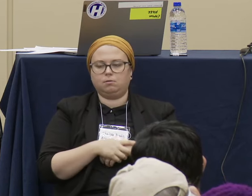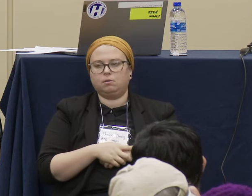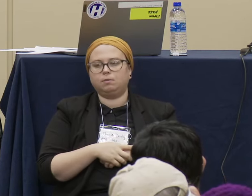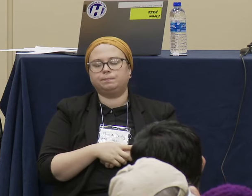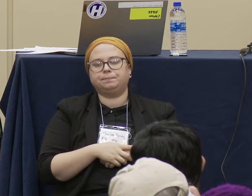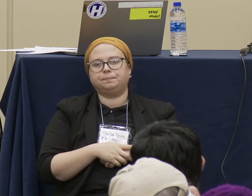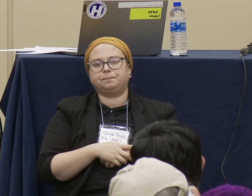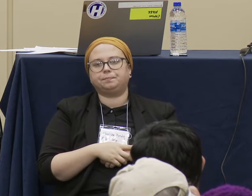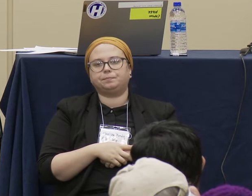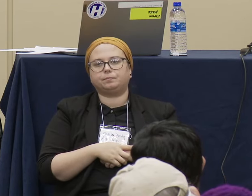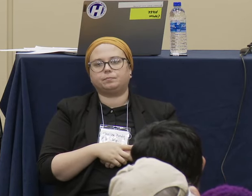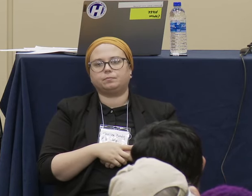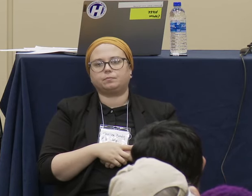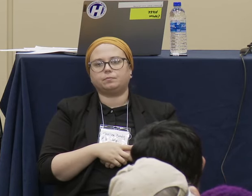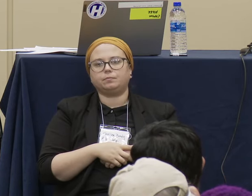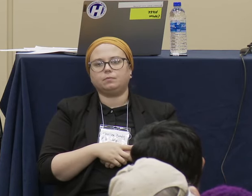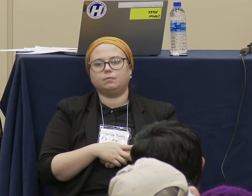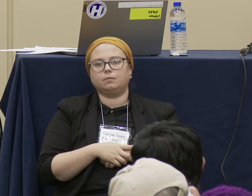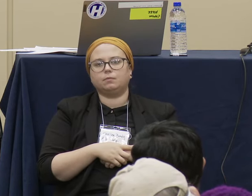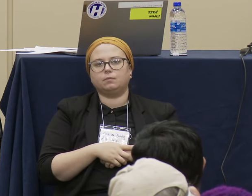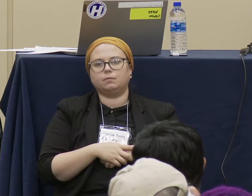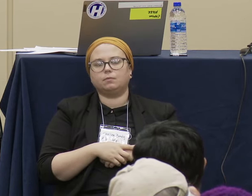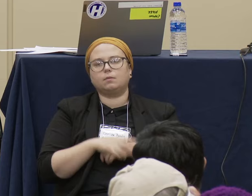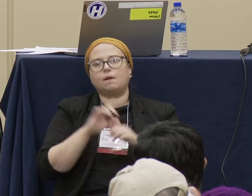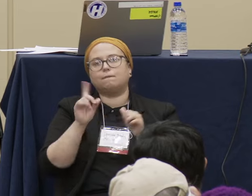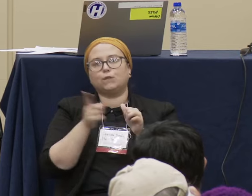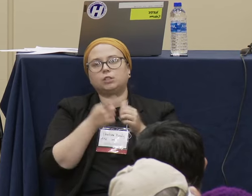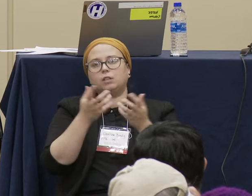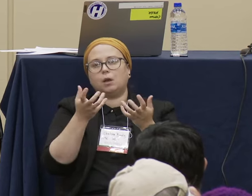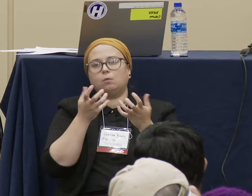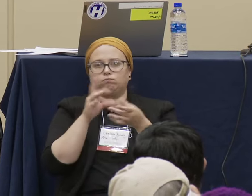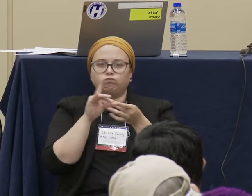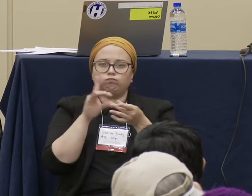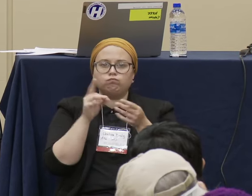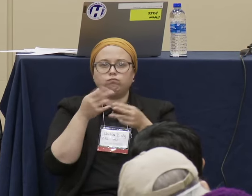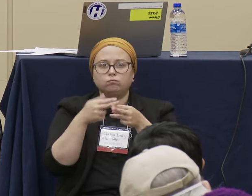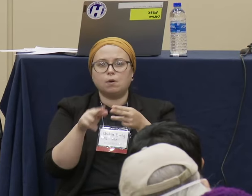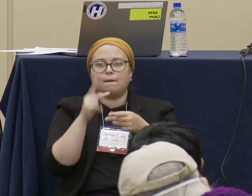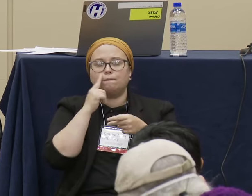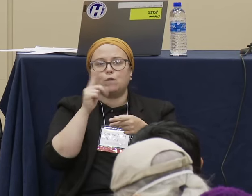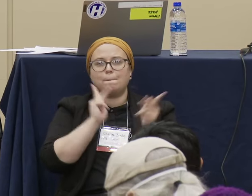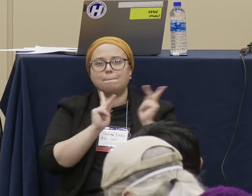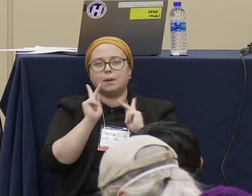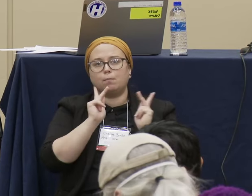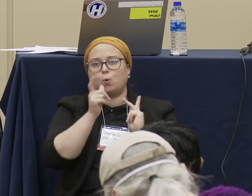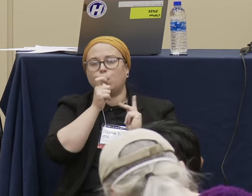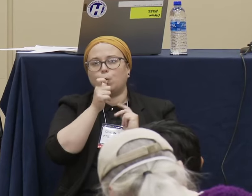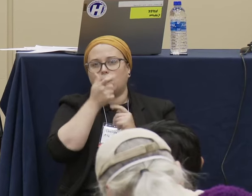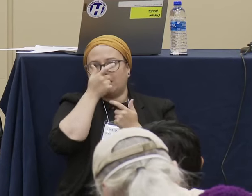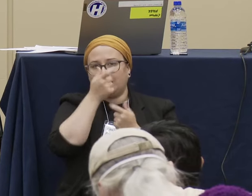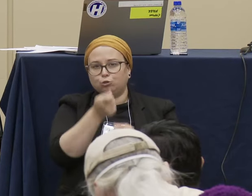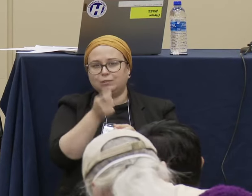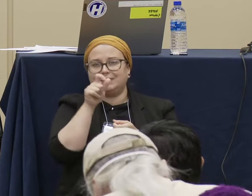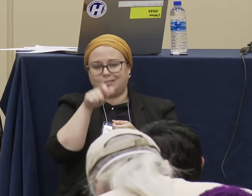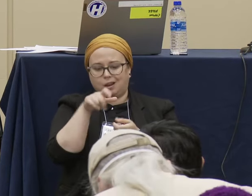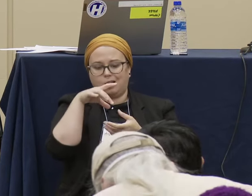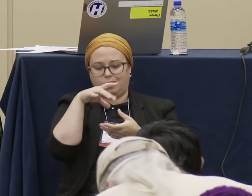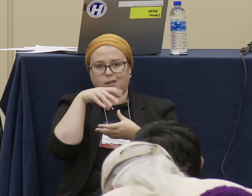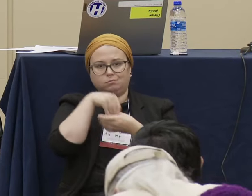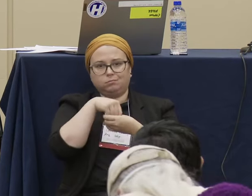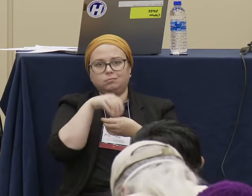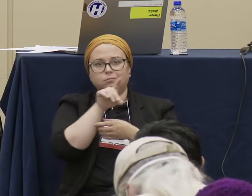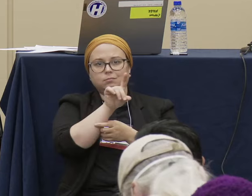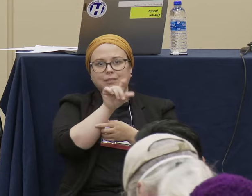First, I want to say just very briefly that for people who are interested in this nexus of disability abolition and